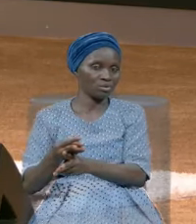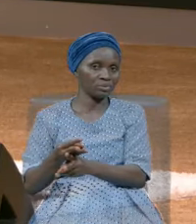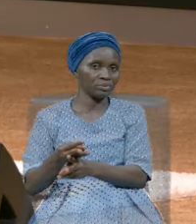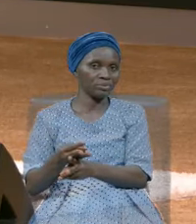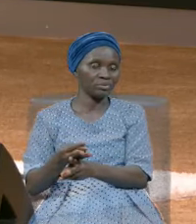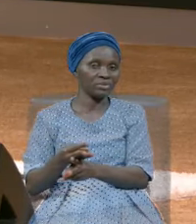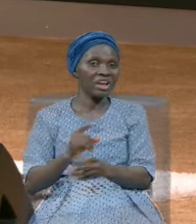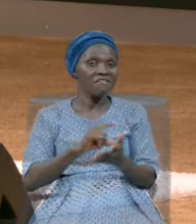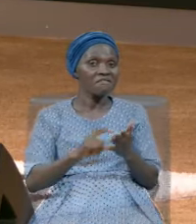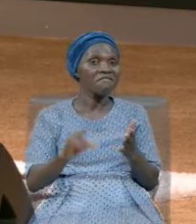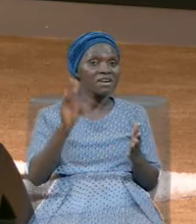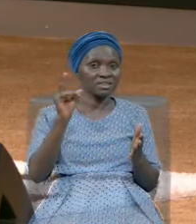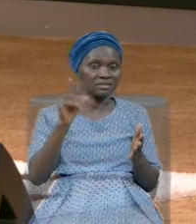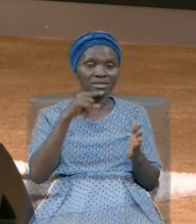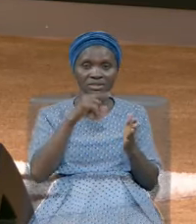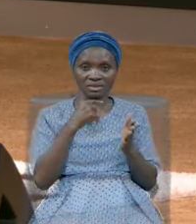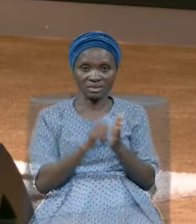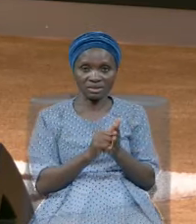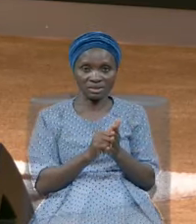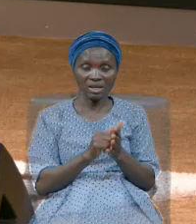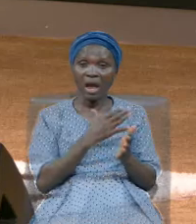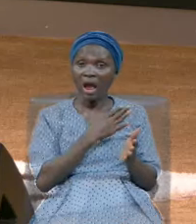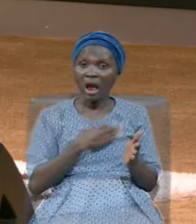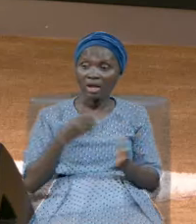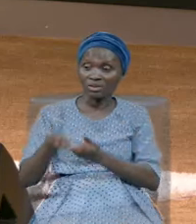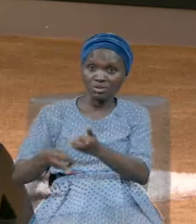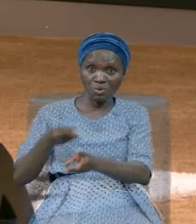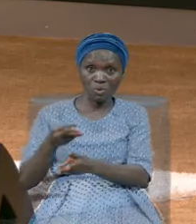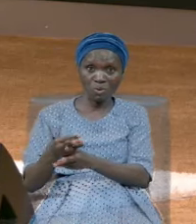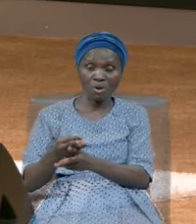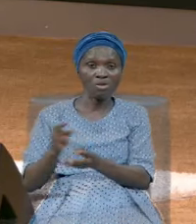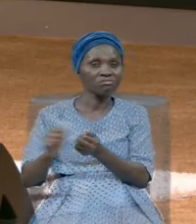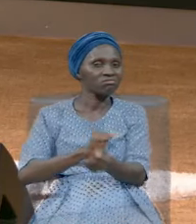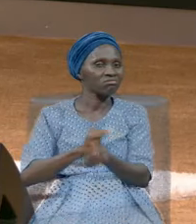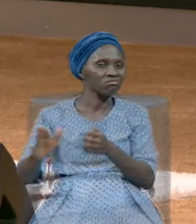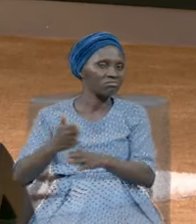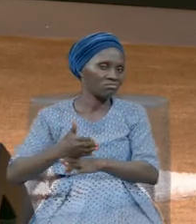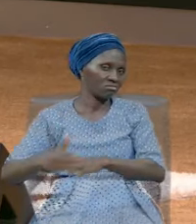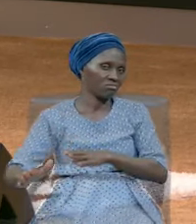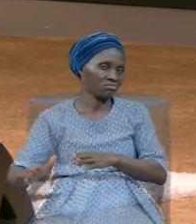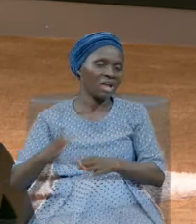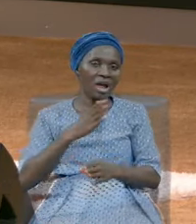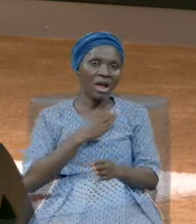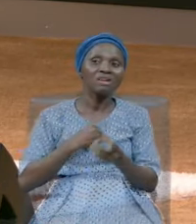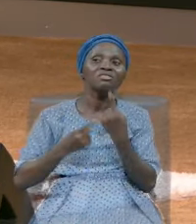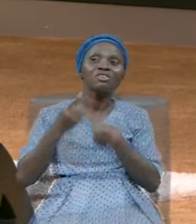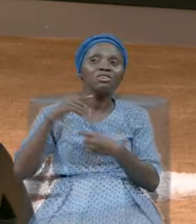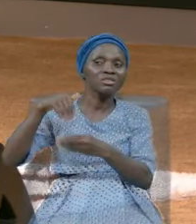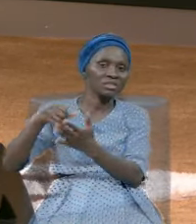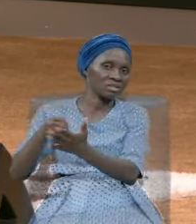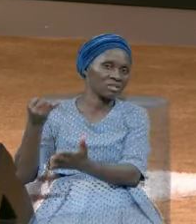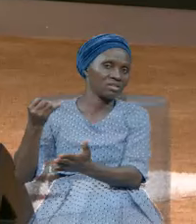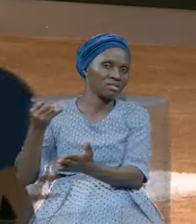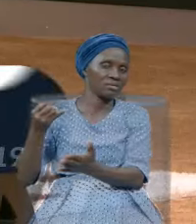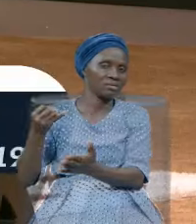17, and the world passeth away, and the laws thereof. But